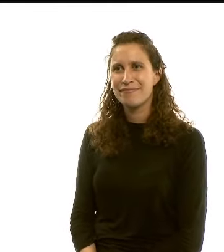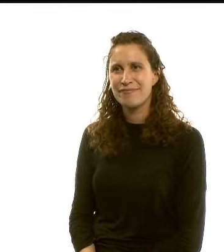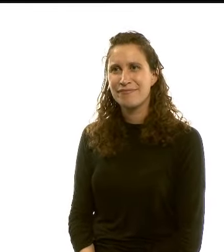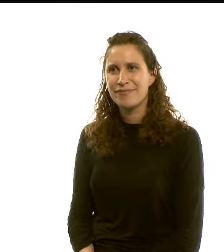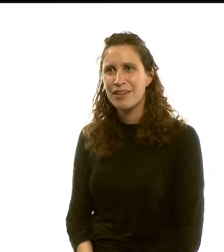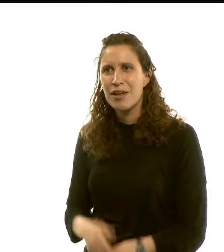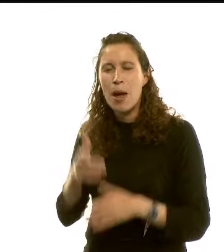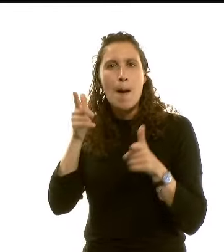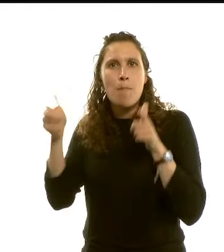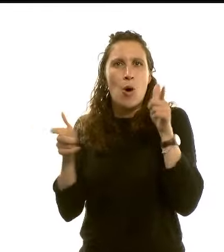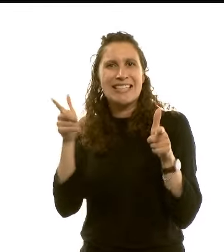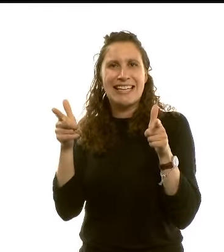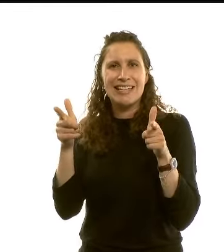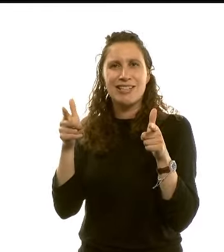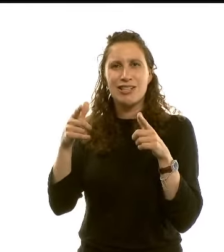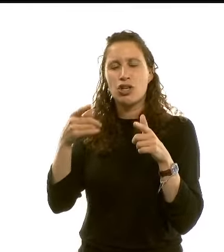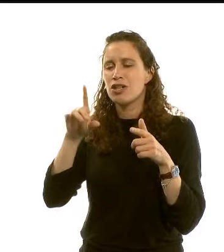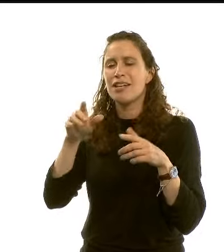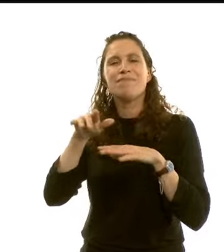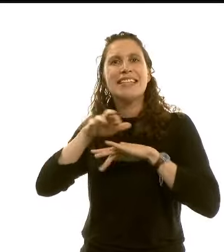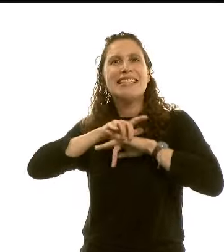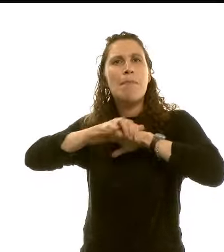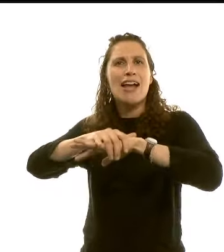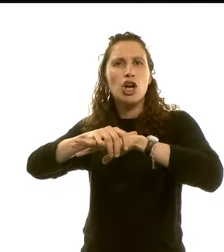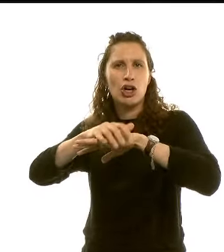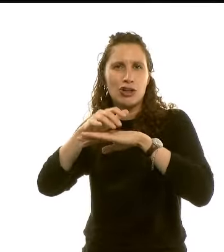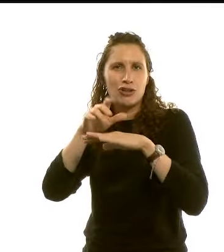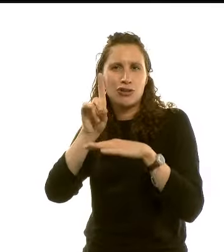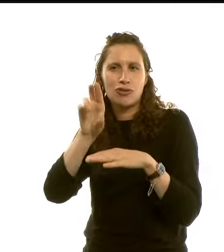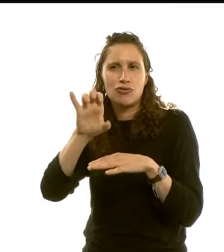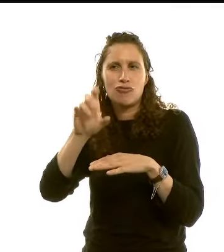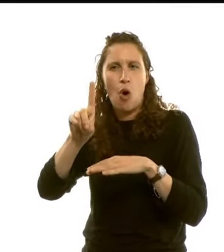shooty droid. Spider droid. Spider, yeah. Spider droid. Yeah. So I'm going